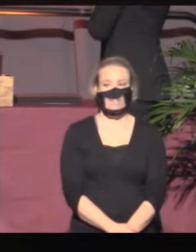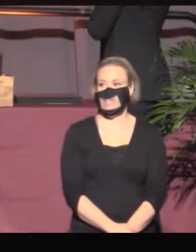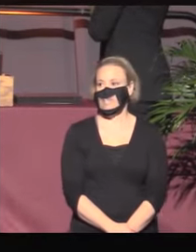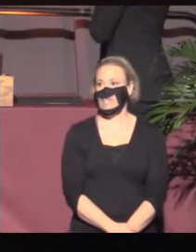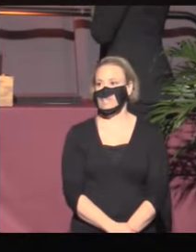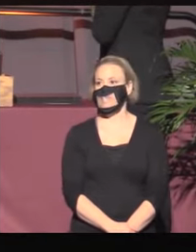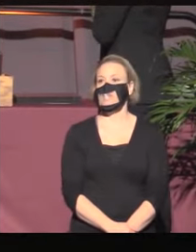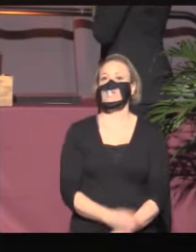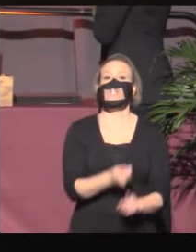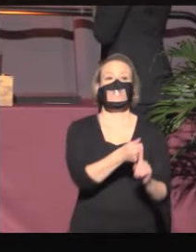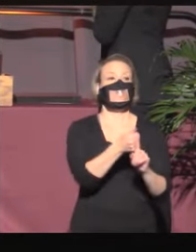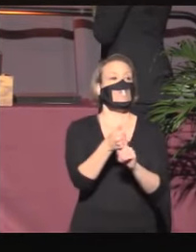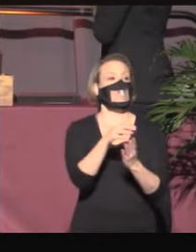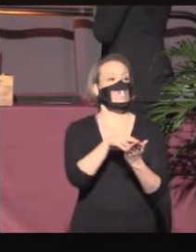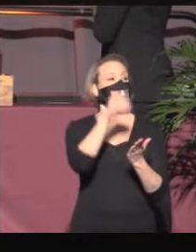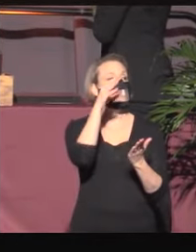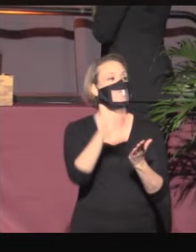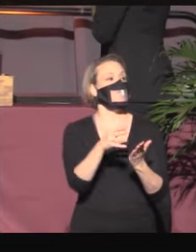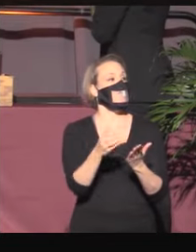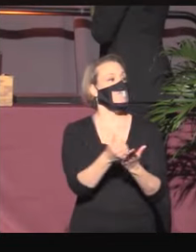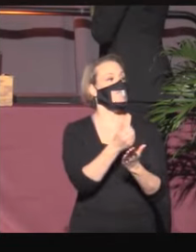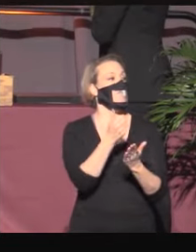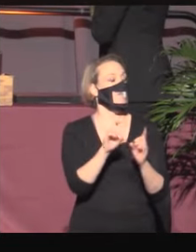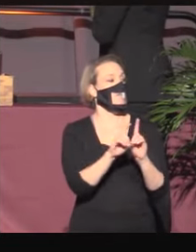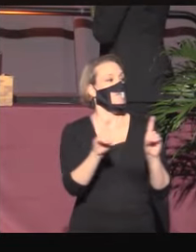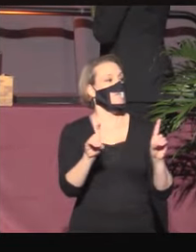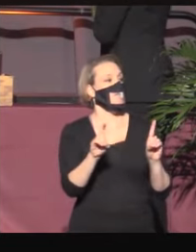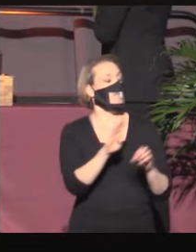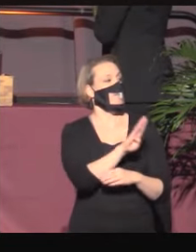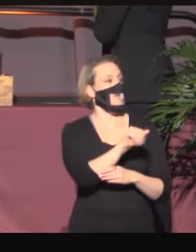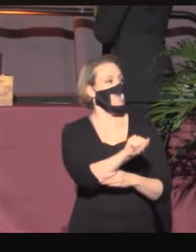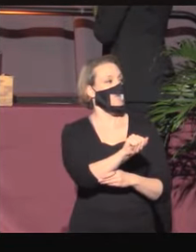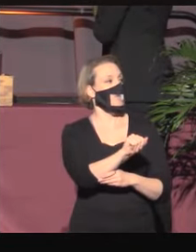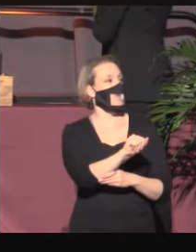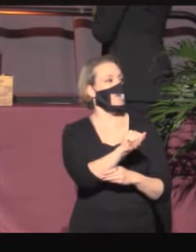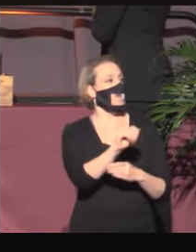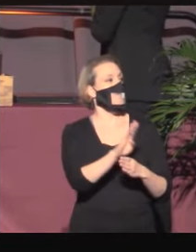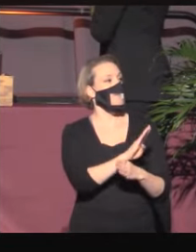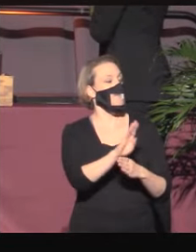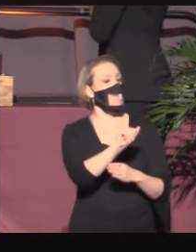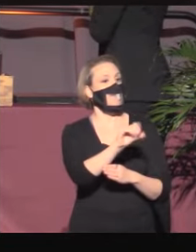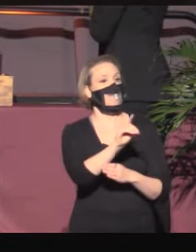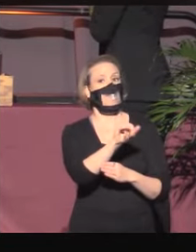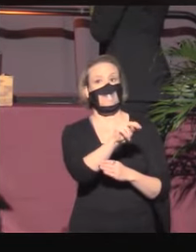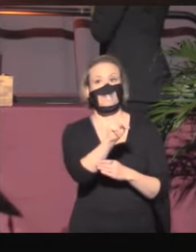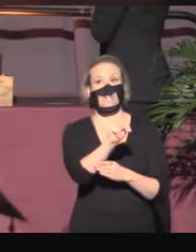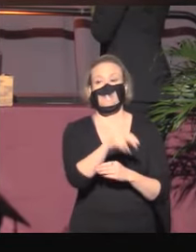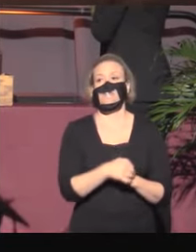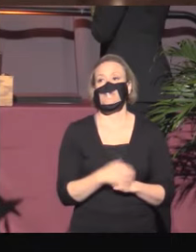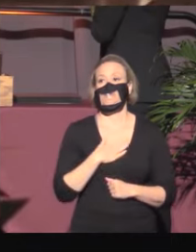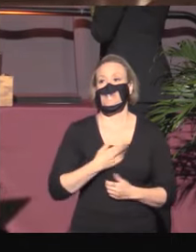Will the candidates for the degree of Bachelor of Business Administration from the School of Business please rise?